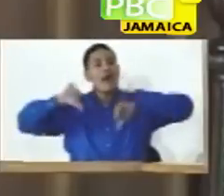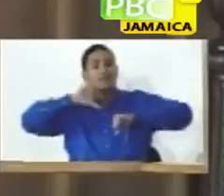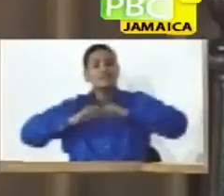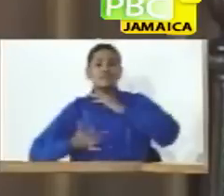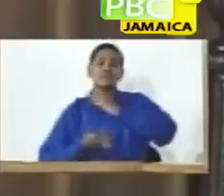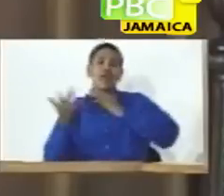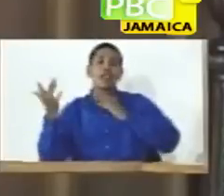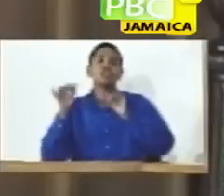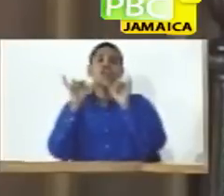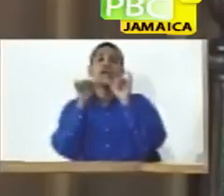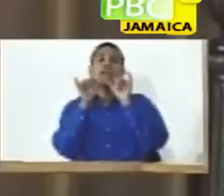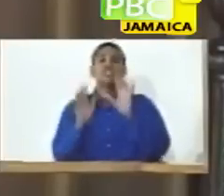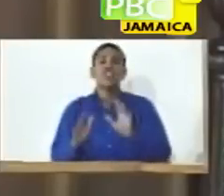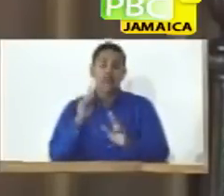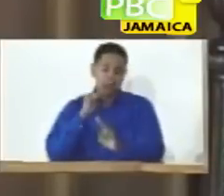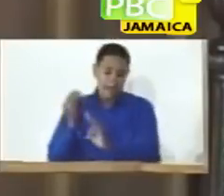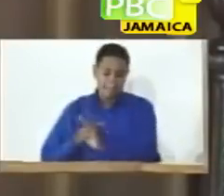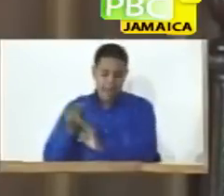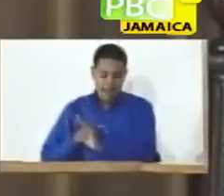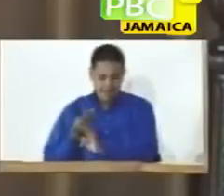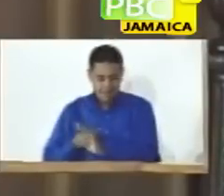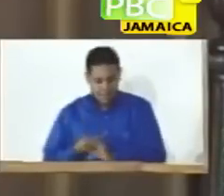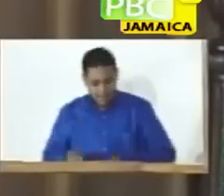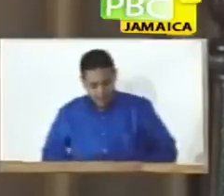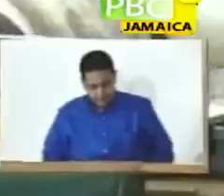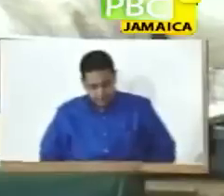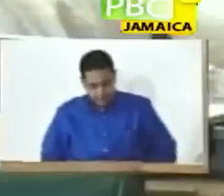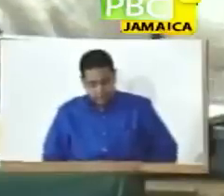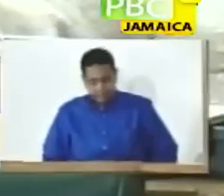technology, engineering, and mathematics.